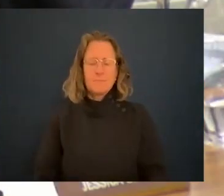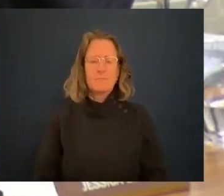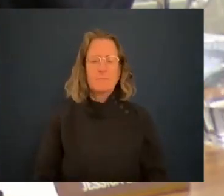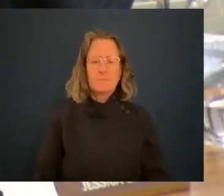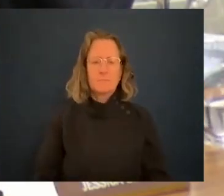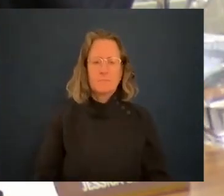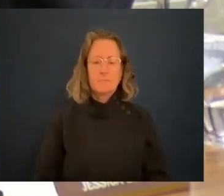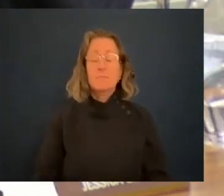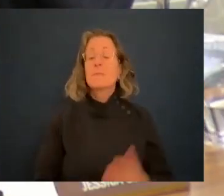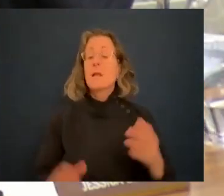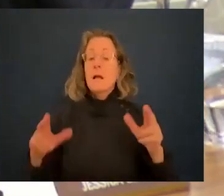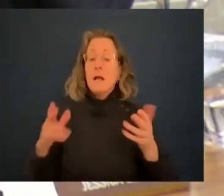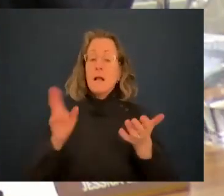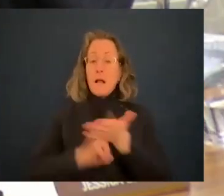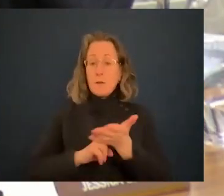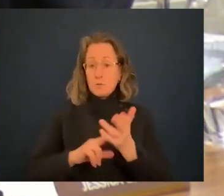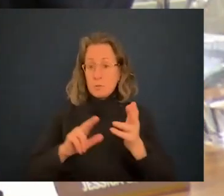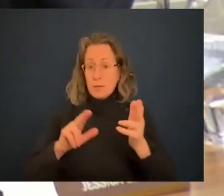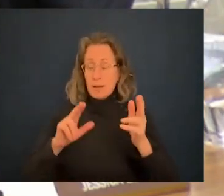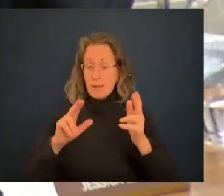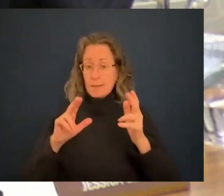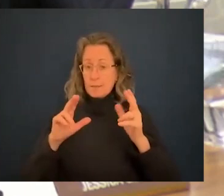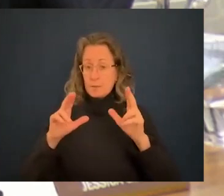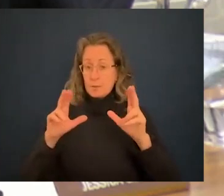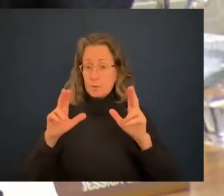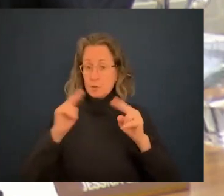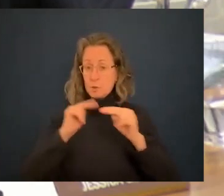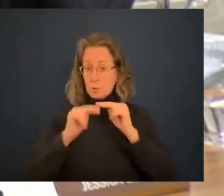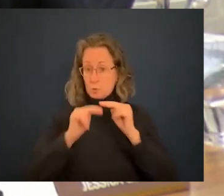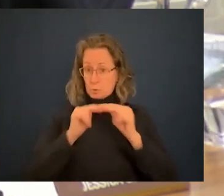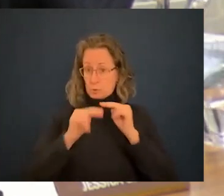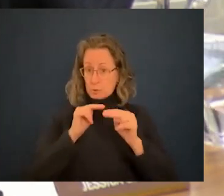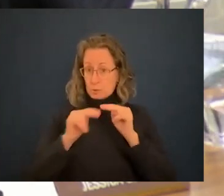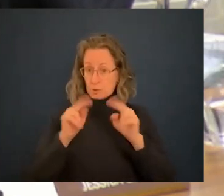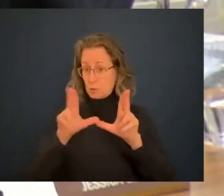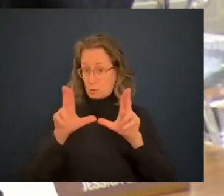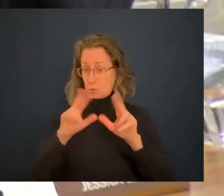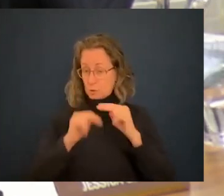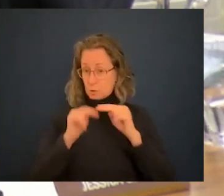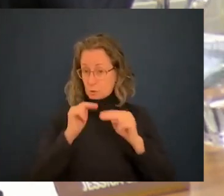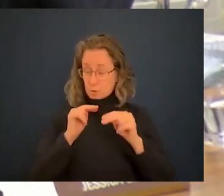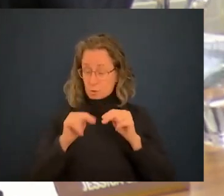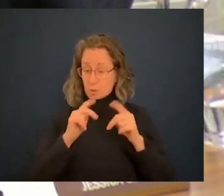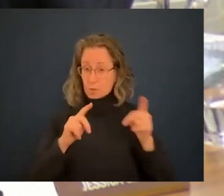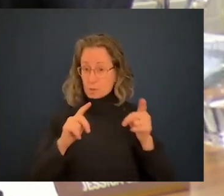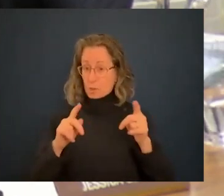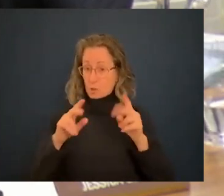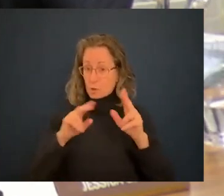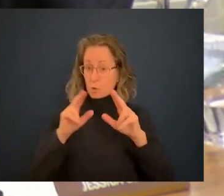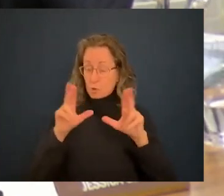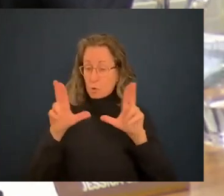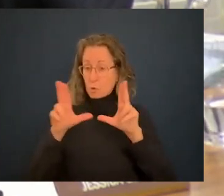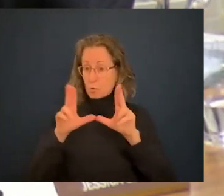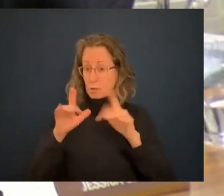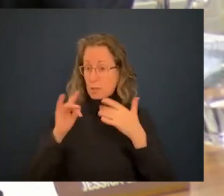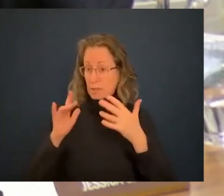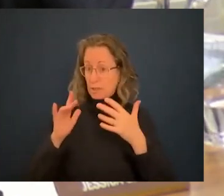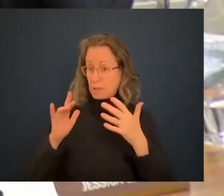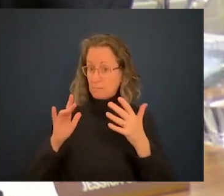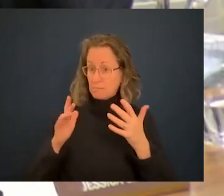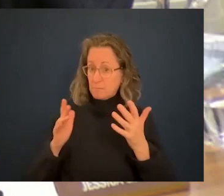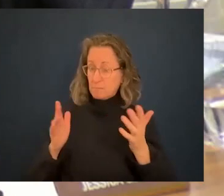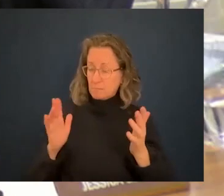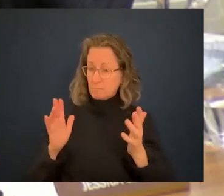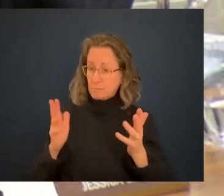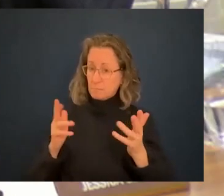negotiations sort of a collective bargaining does this means something that the union has sought to address okay so